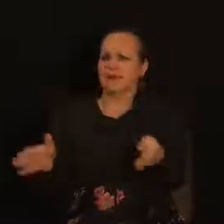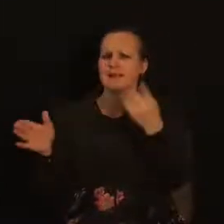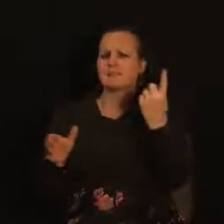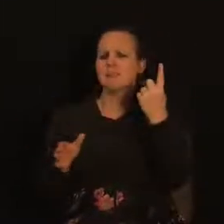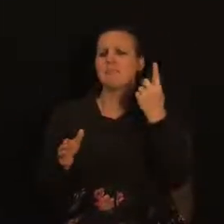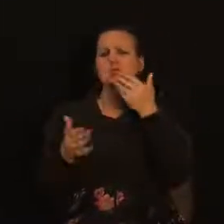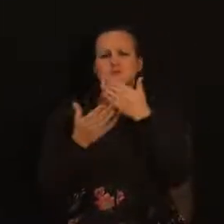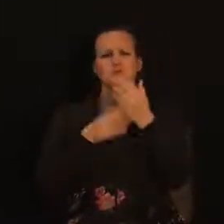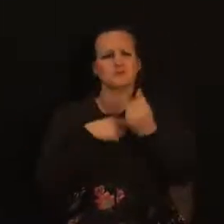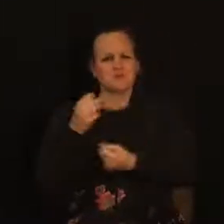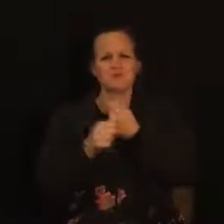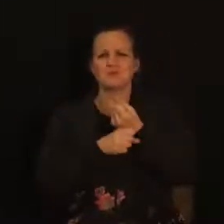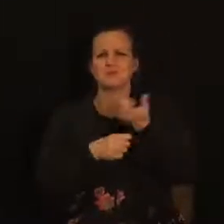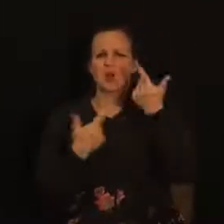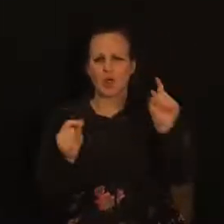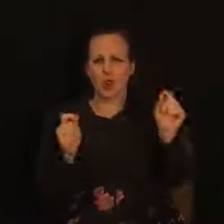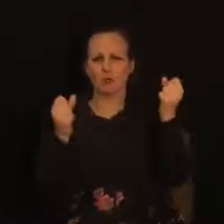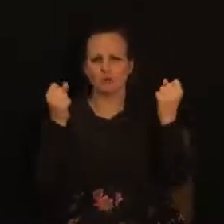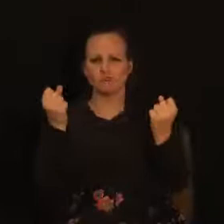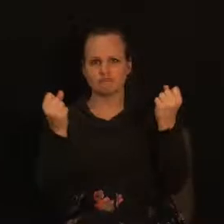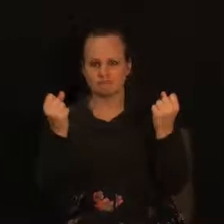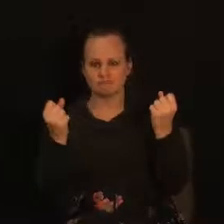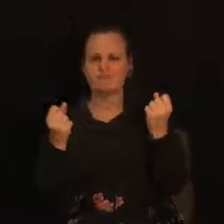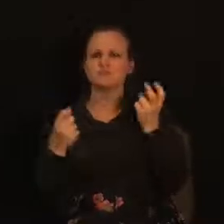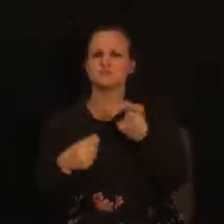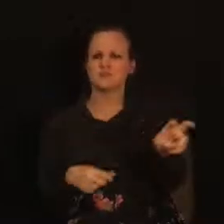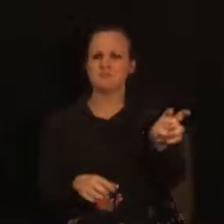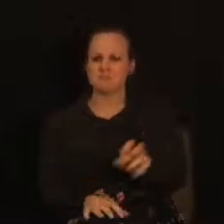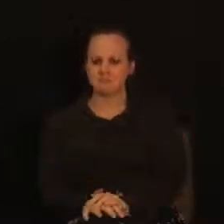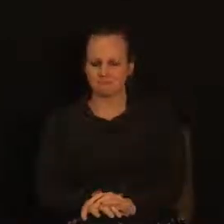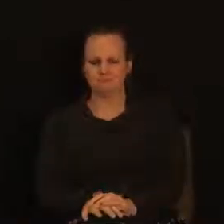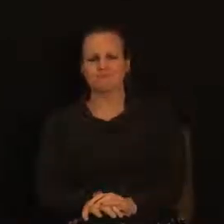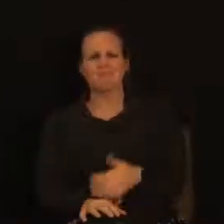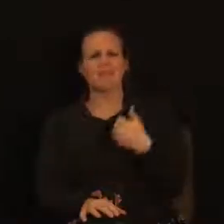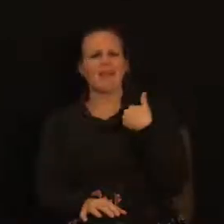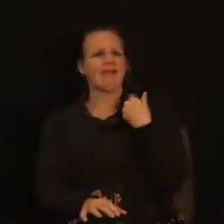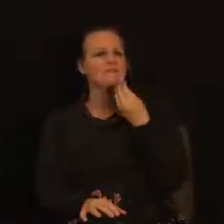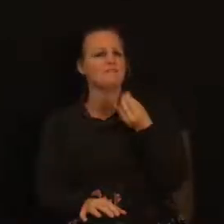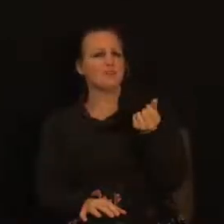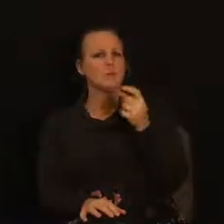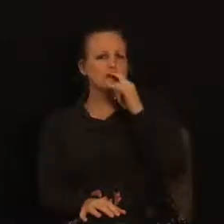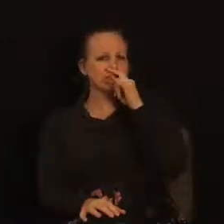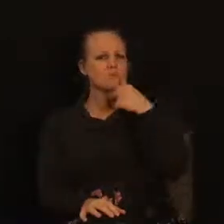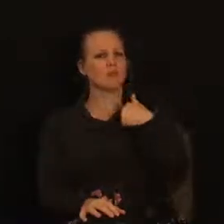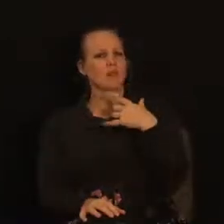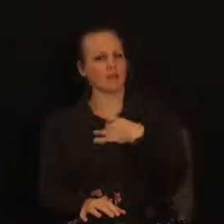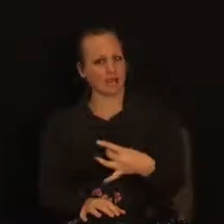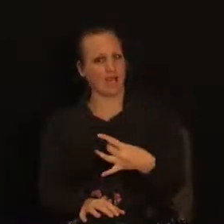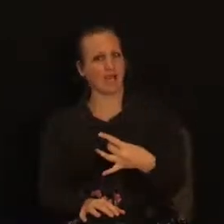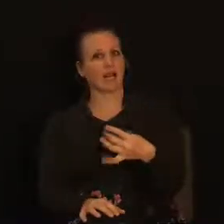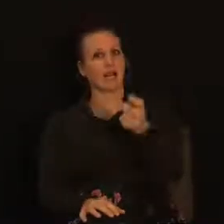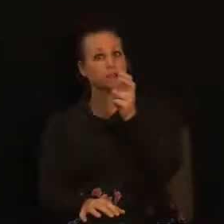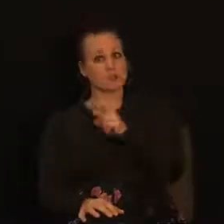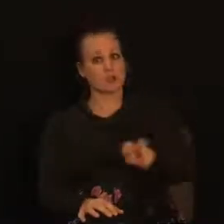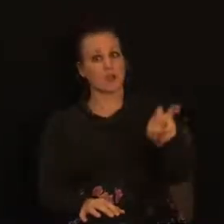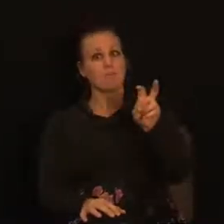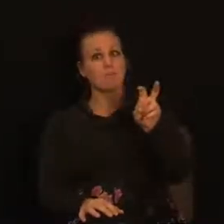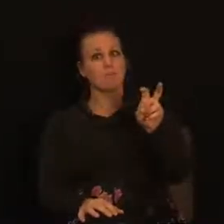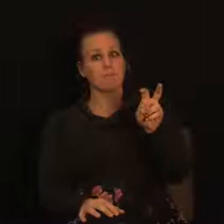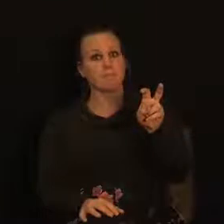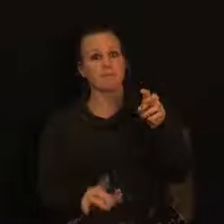go. But, you know, I have a couple kids who like the trip part, like in terms of